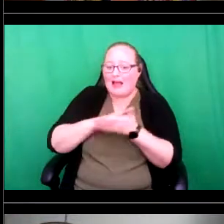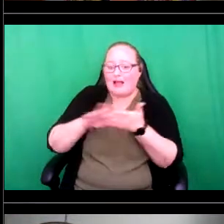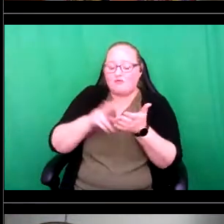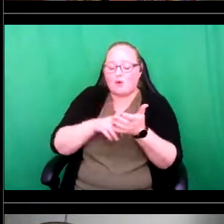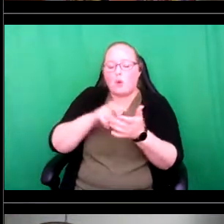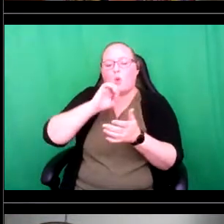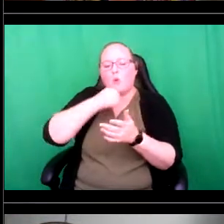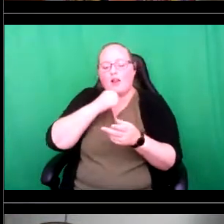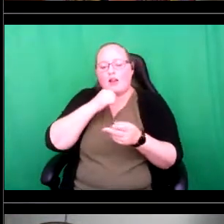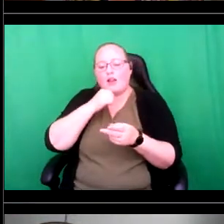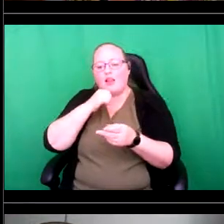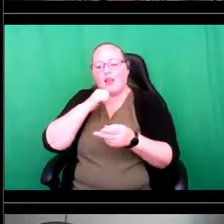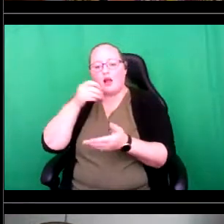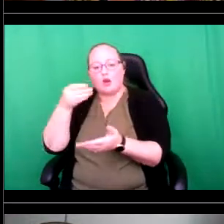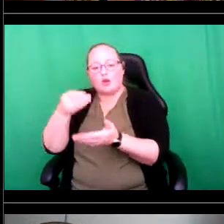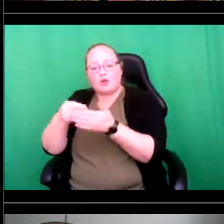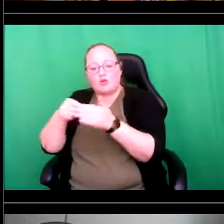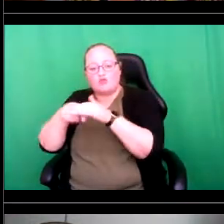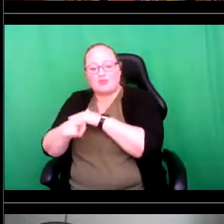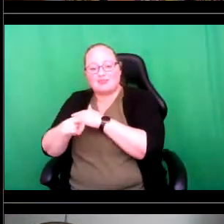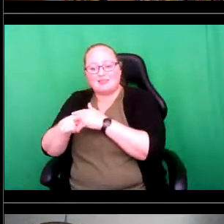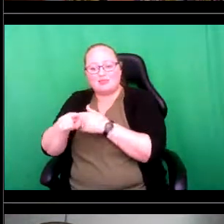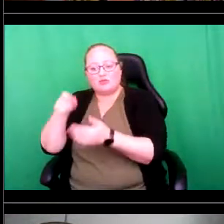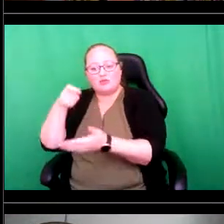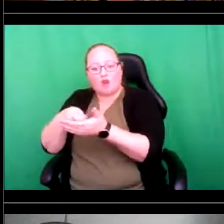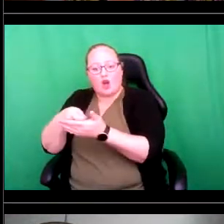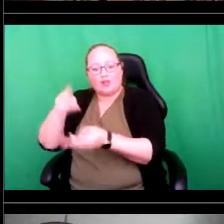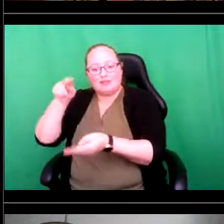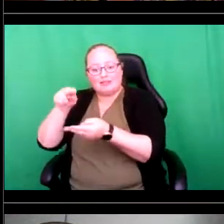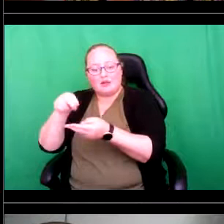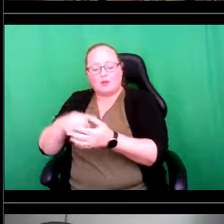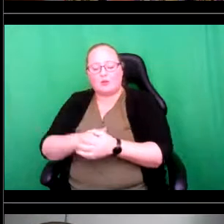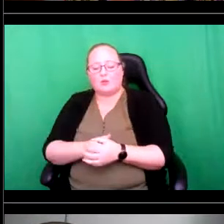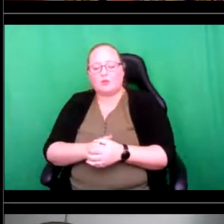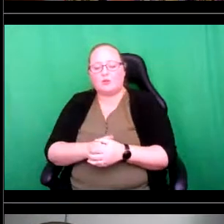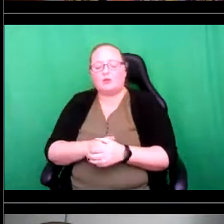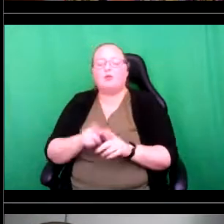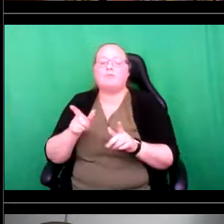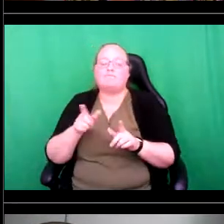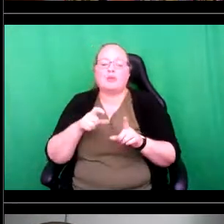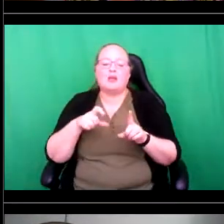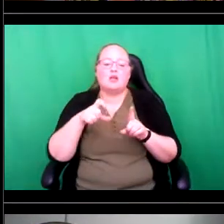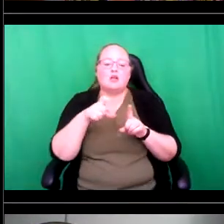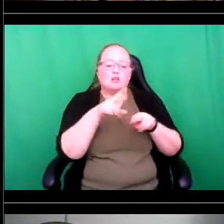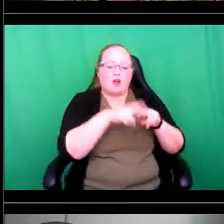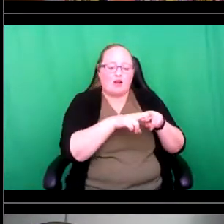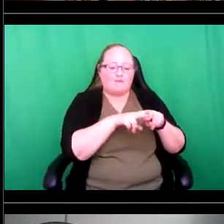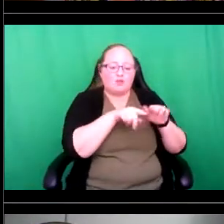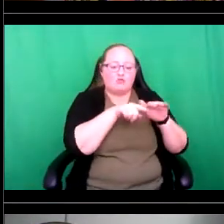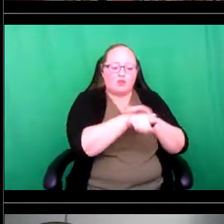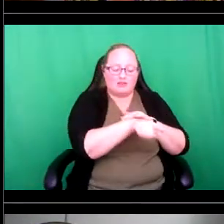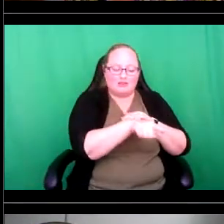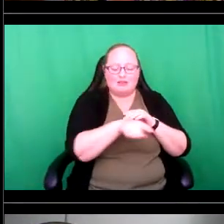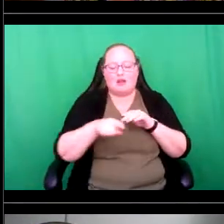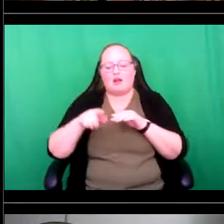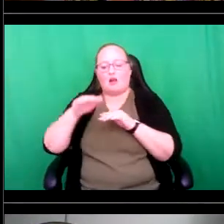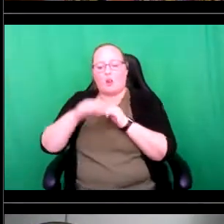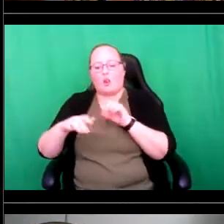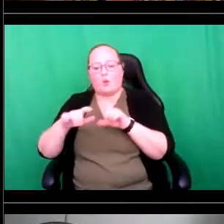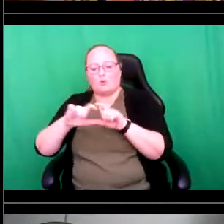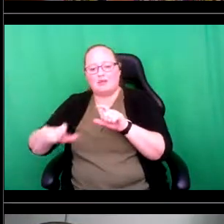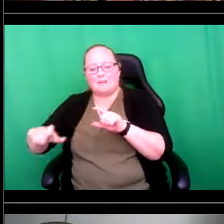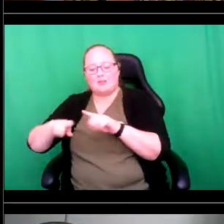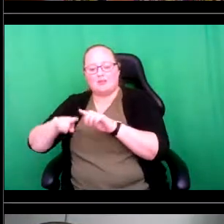Okay. Yeah, actually charging at both the Dartford crossing and the Lower Thames crossing will be set by